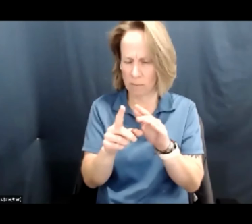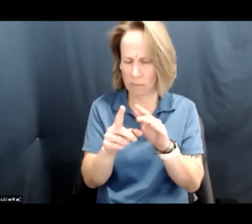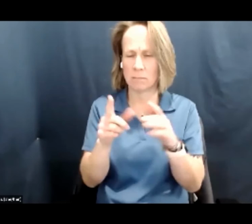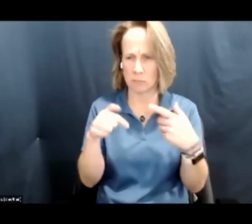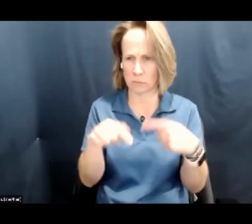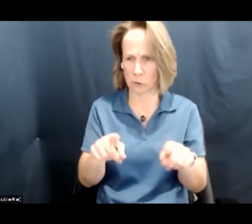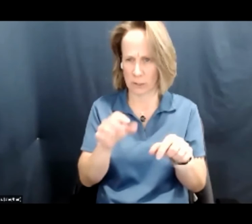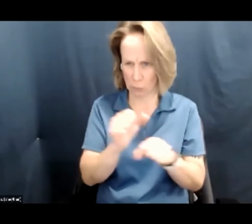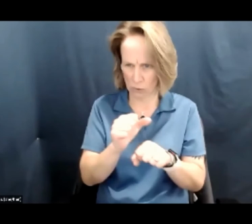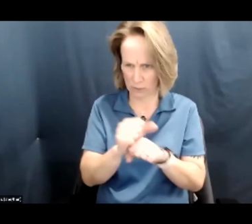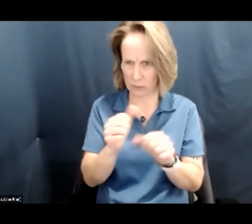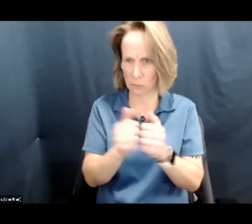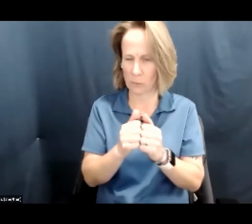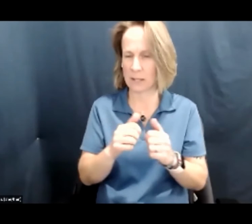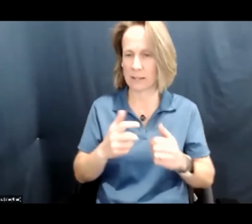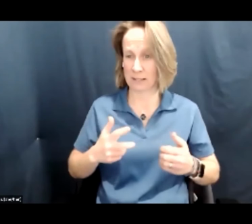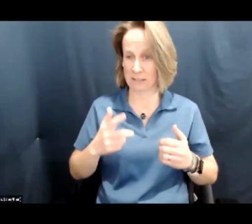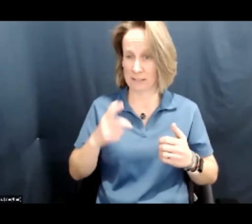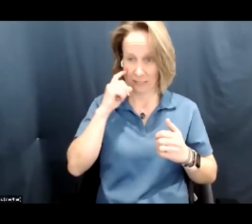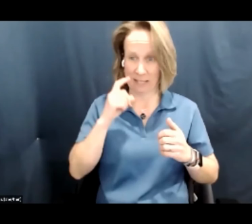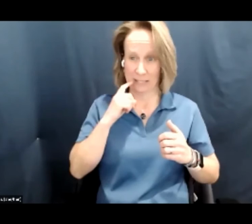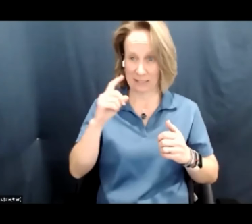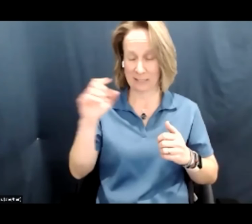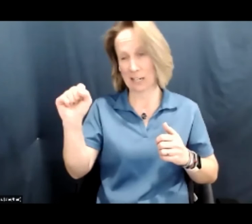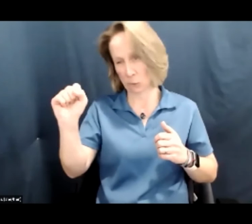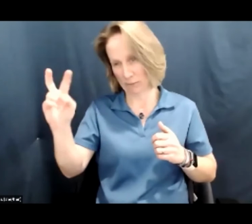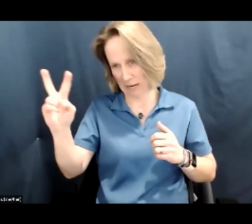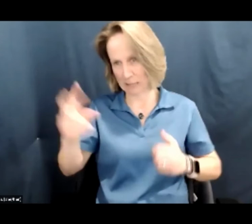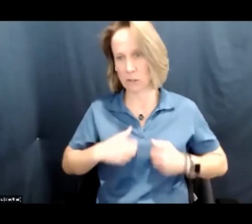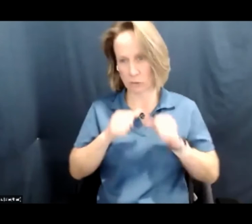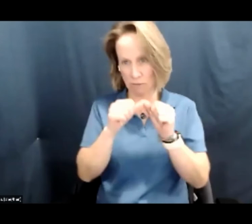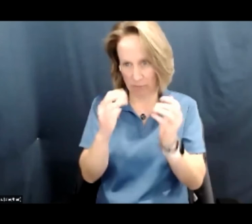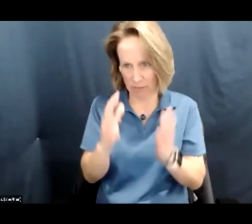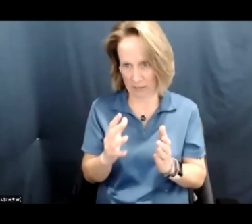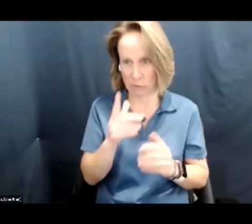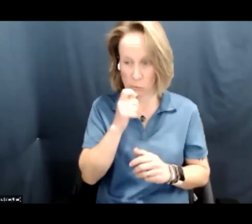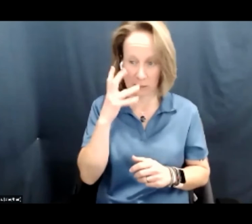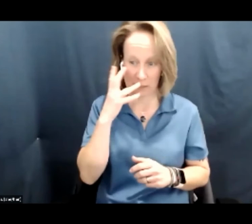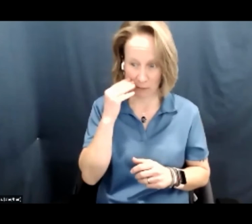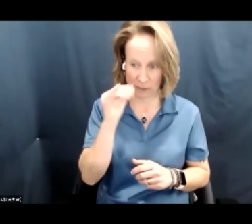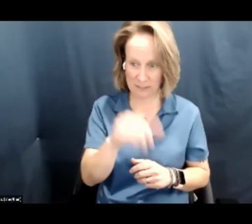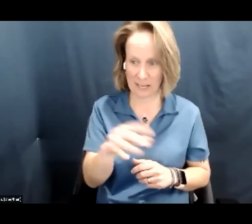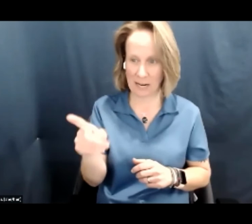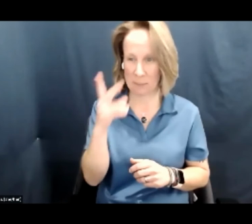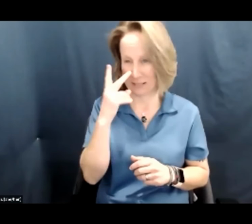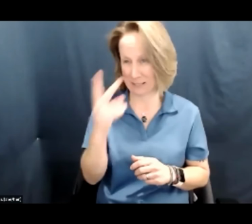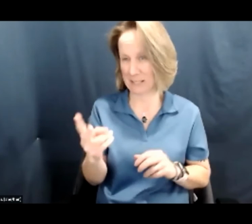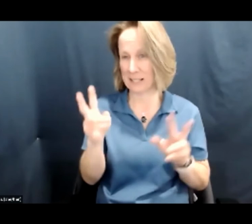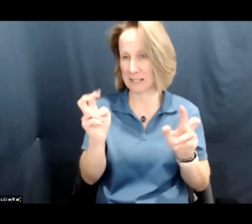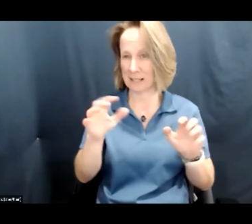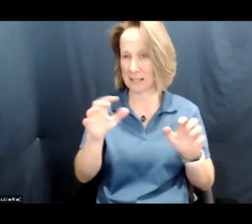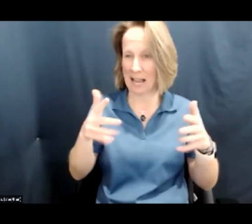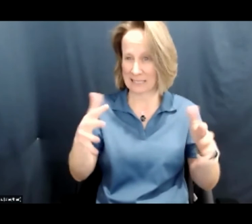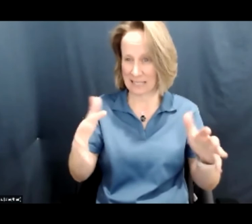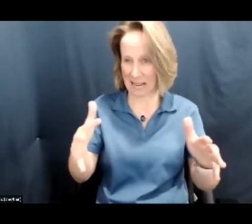who experiences gender dysphoria? Yeah, so I'm seeing anxiety with the exam.